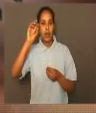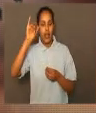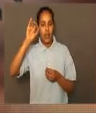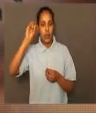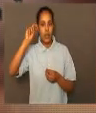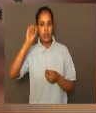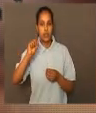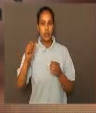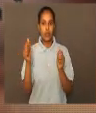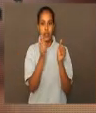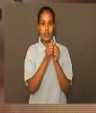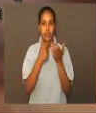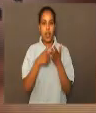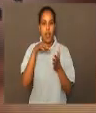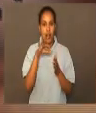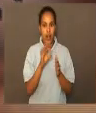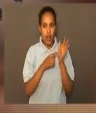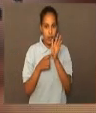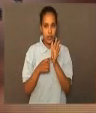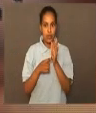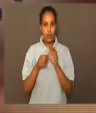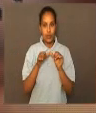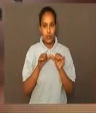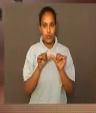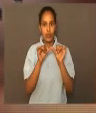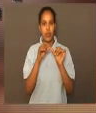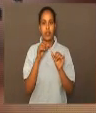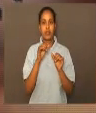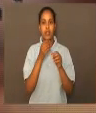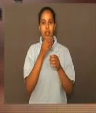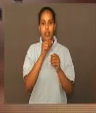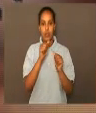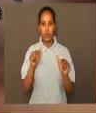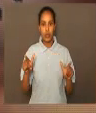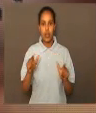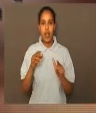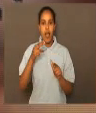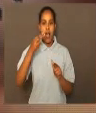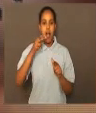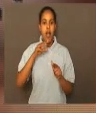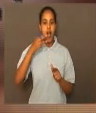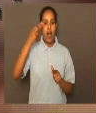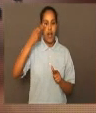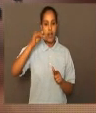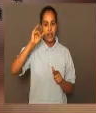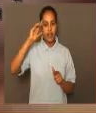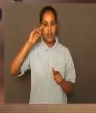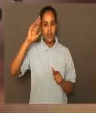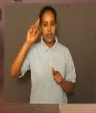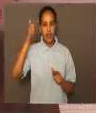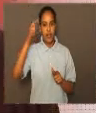together. This allows them to move into the solution as hydrated